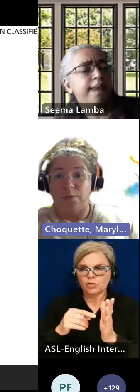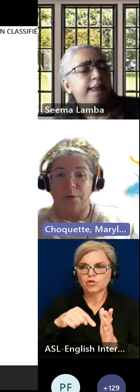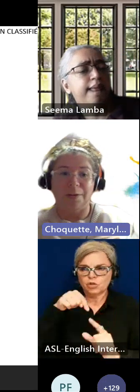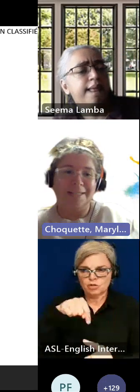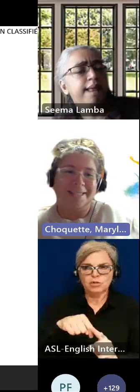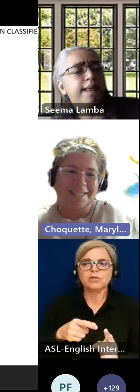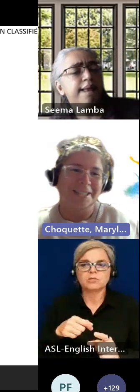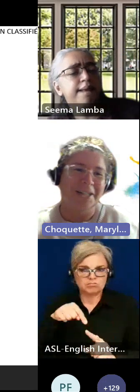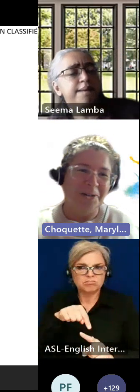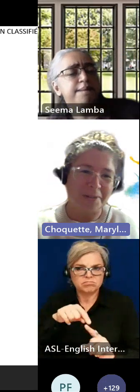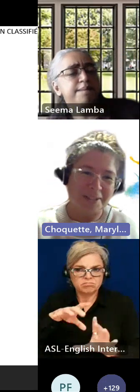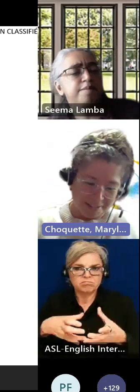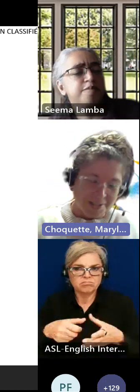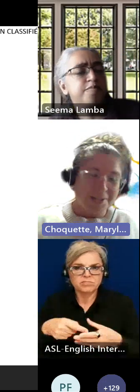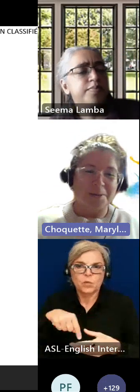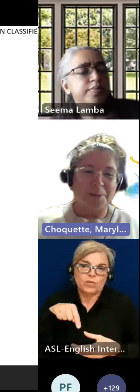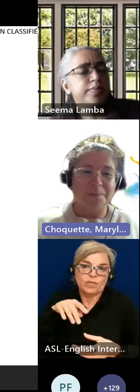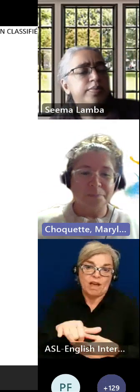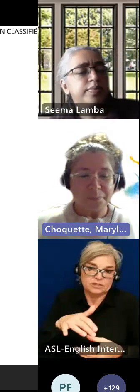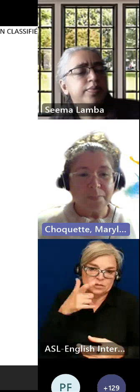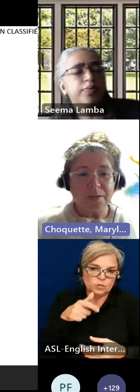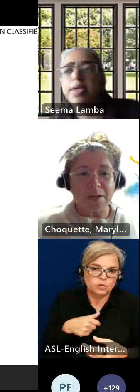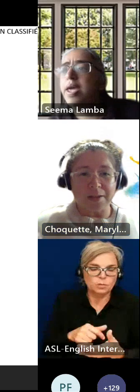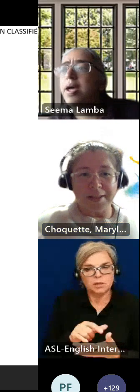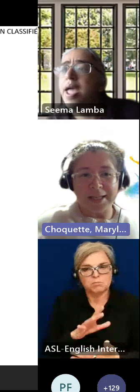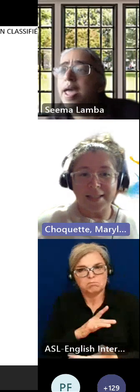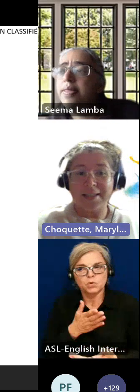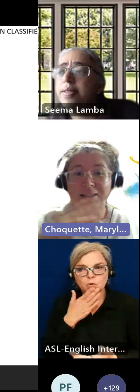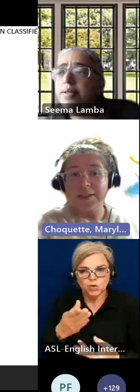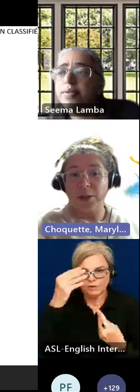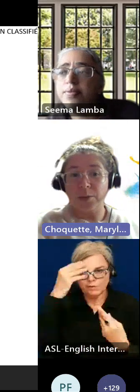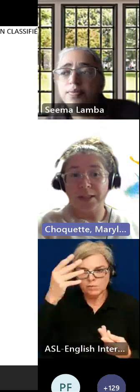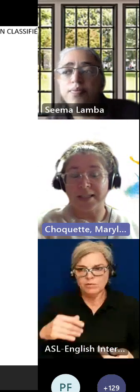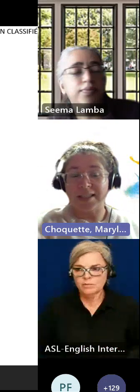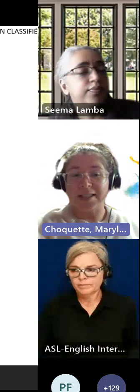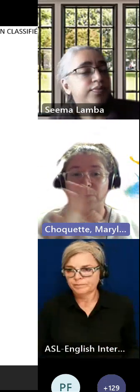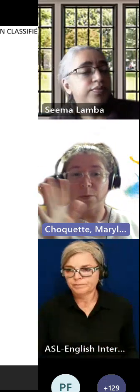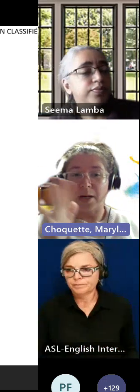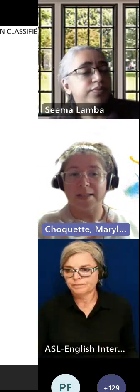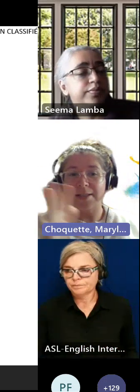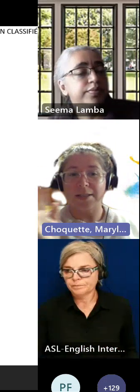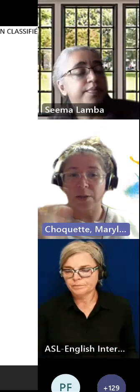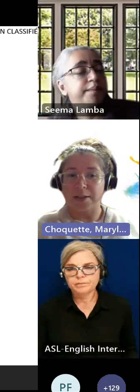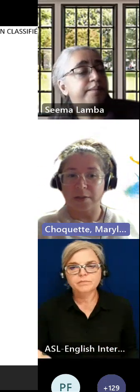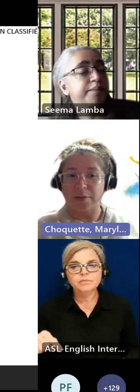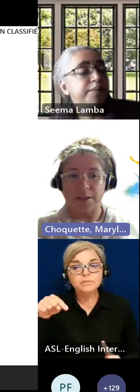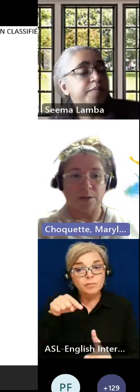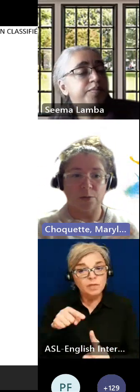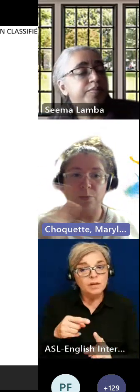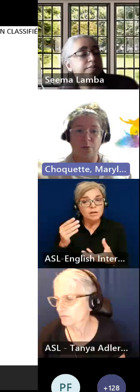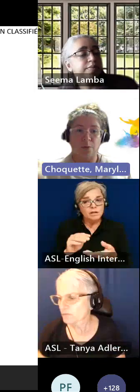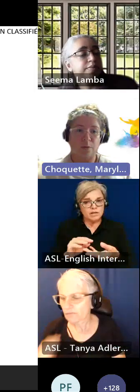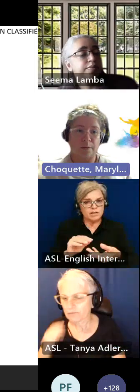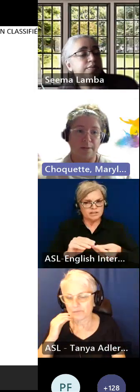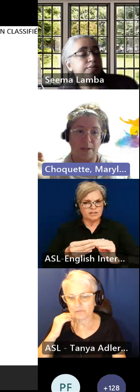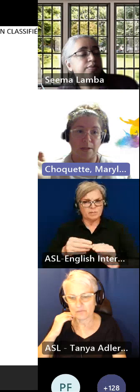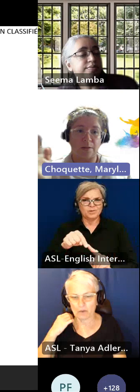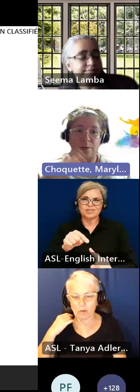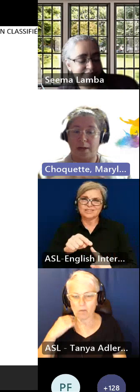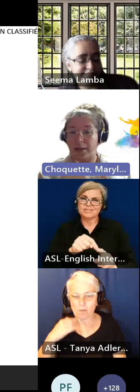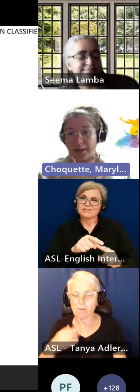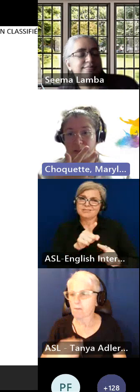is beautiful to see, really. So yes, and these numbers, as I say, we're assessing ourselves against super